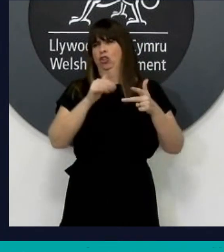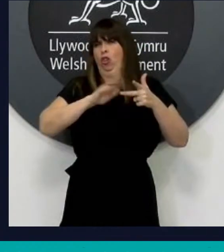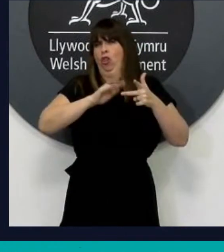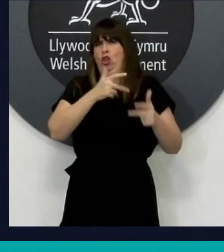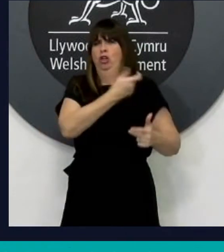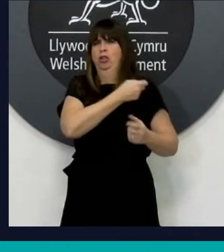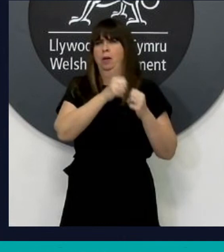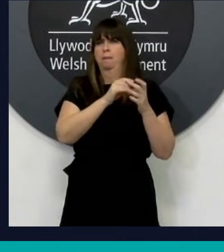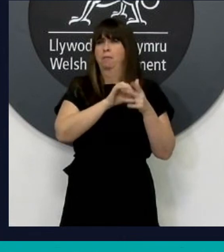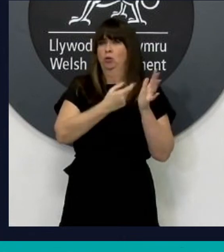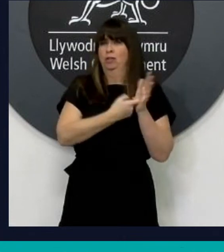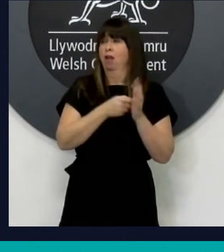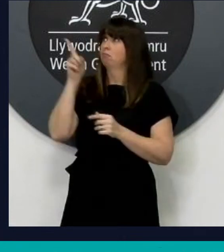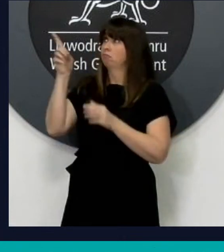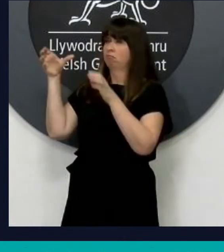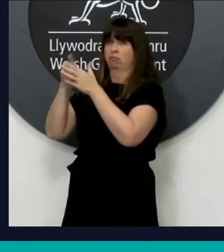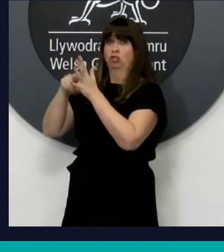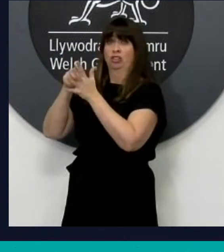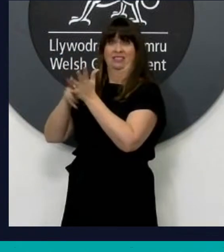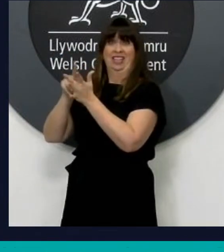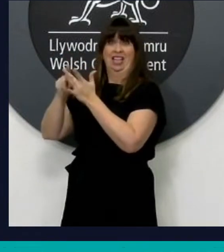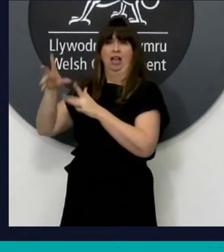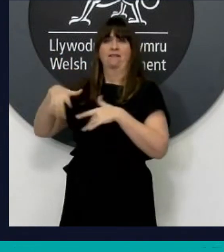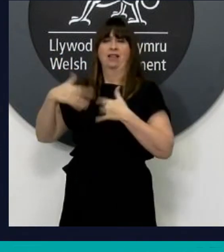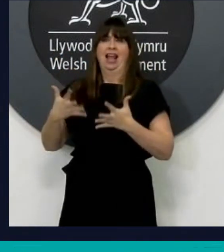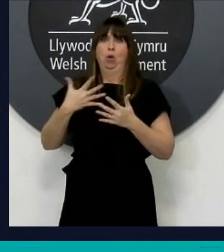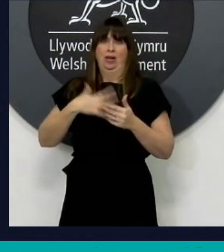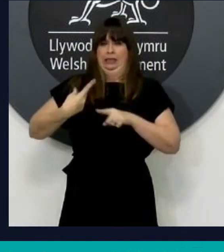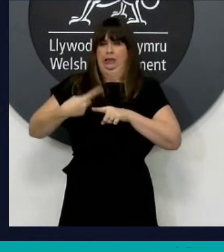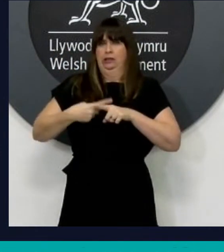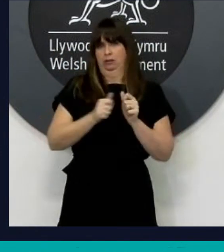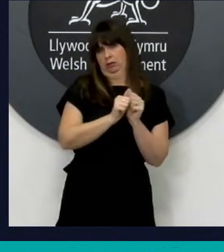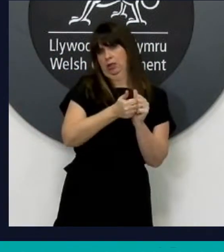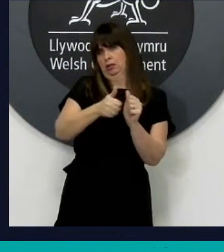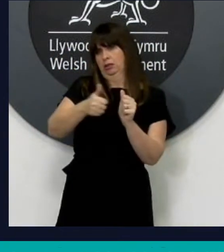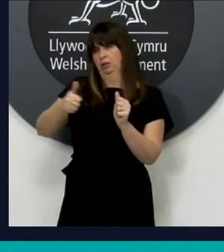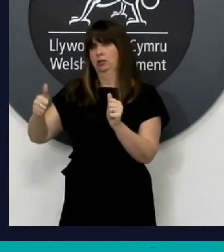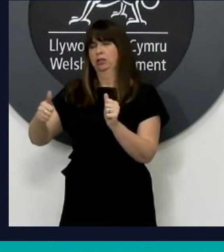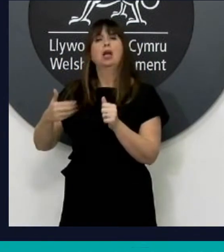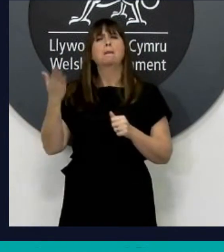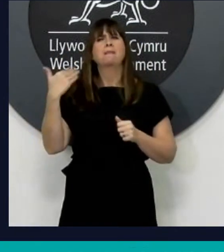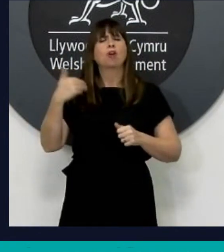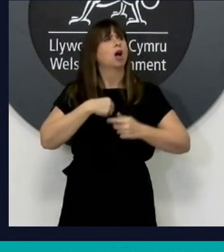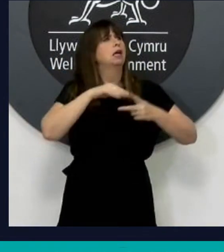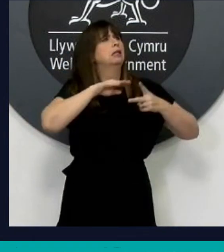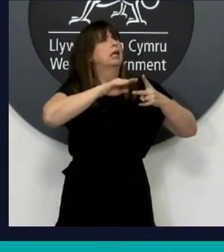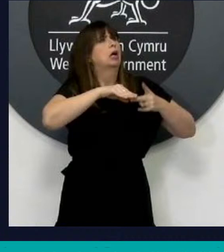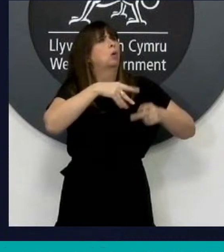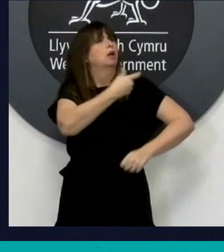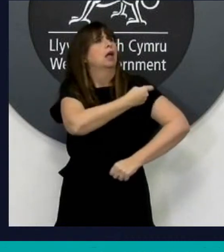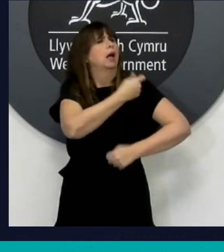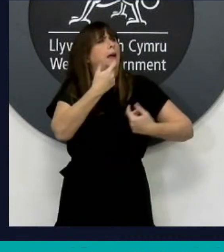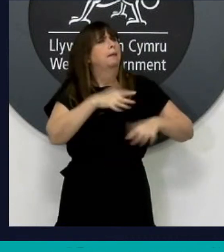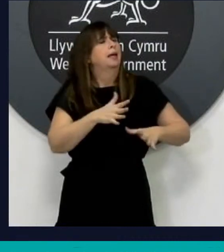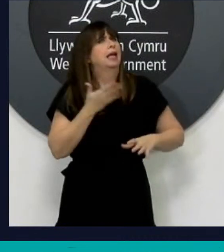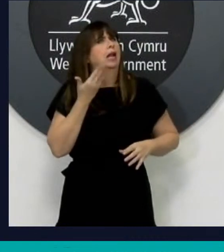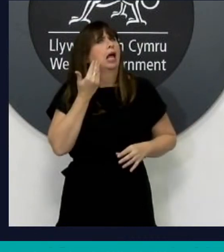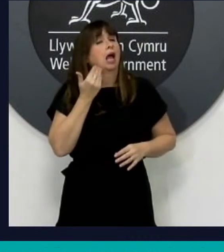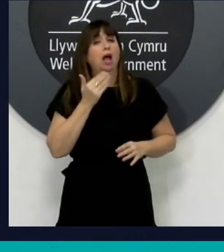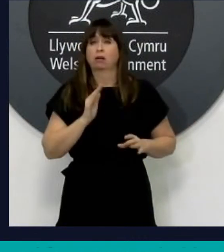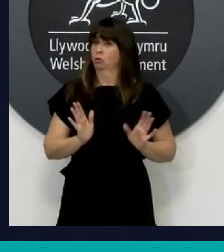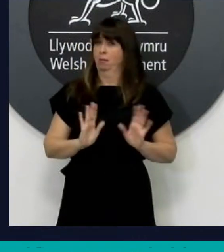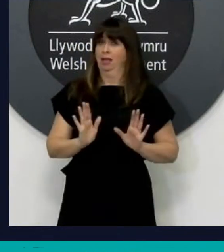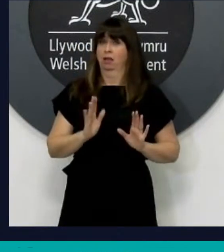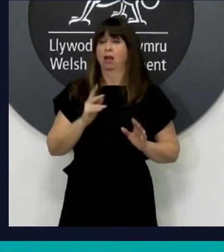JCVI is now recommending that we speed up the rollout by reducing the minimum interval between the second dose of the